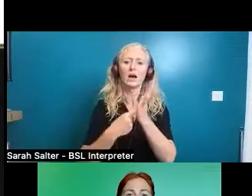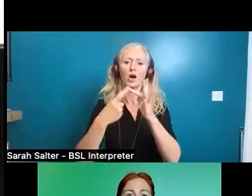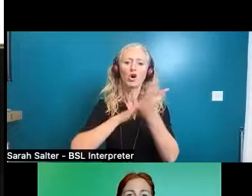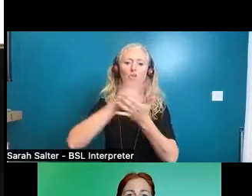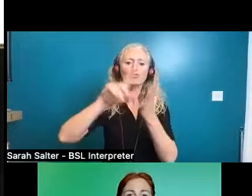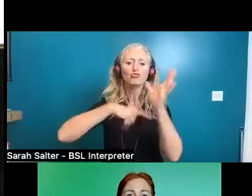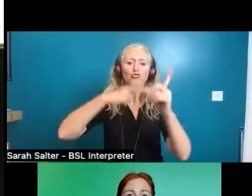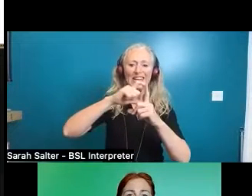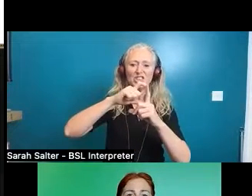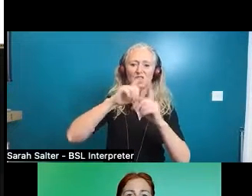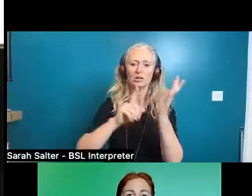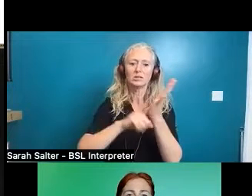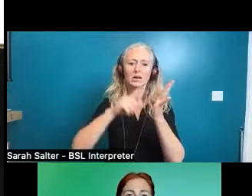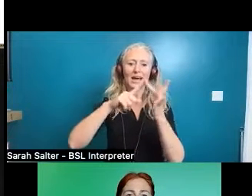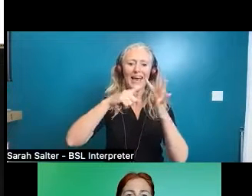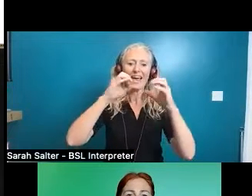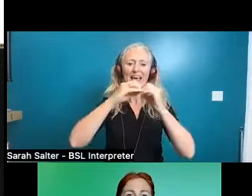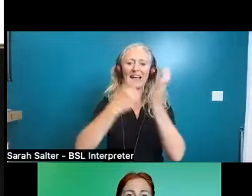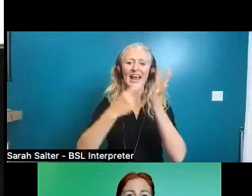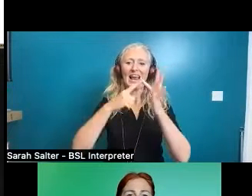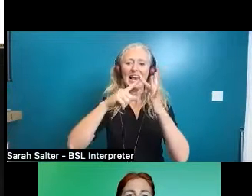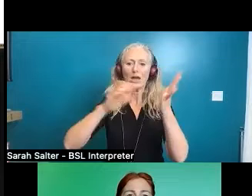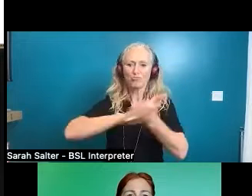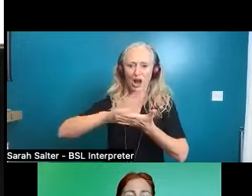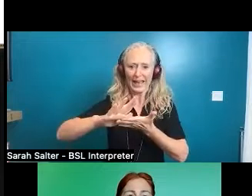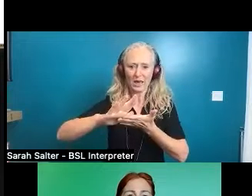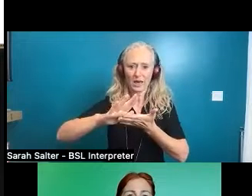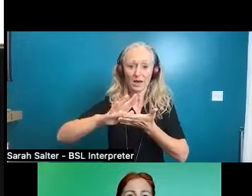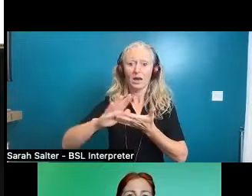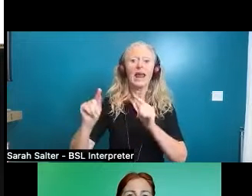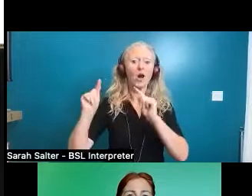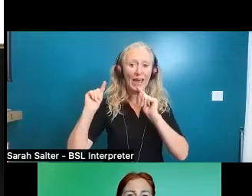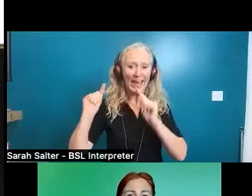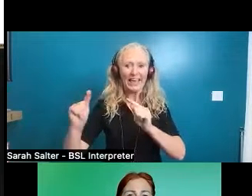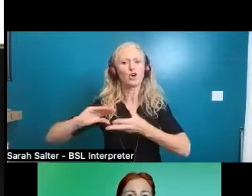phenomenal pictures. But it wasn't von Graeff's